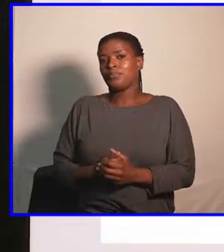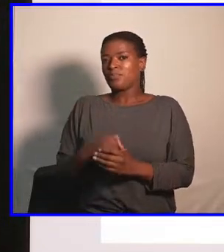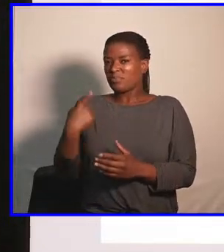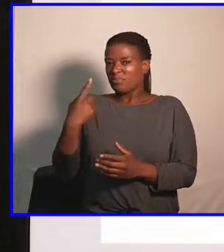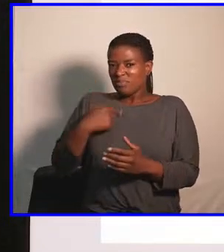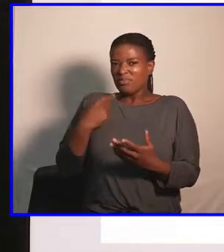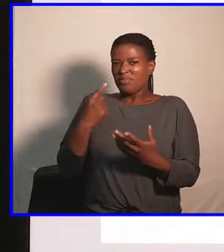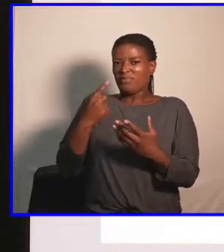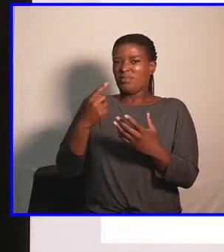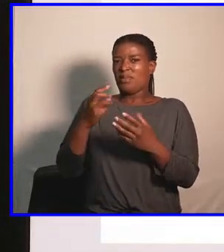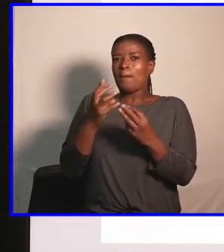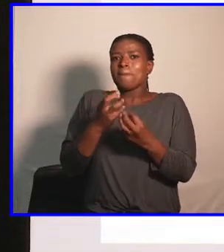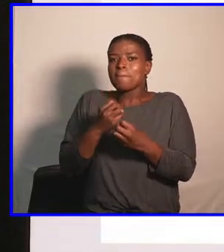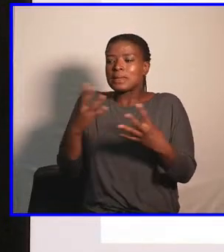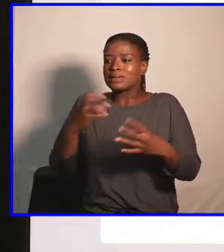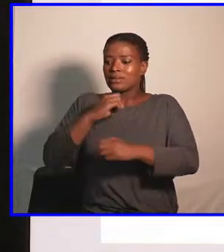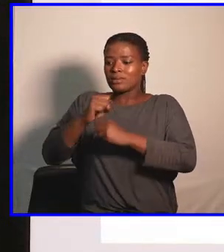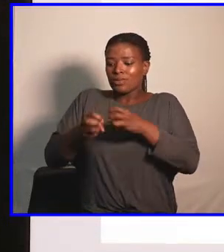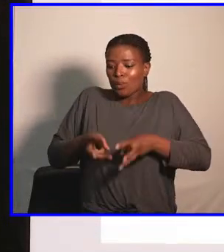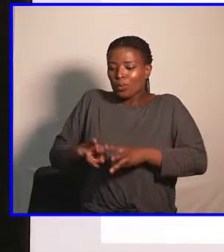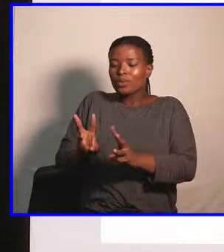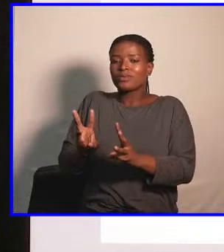has eroded in many ways